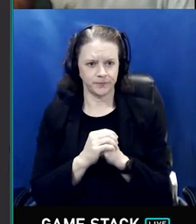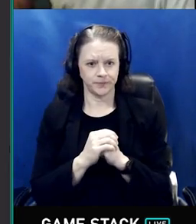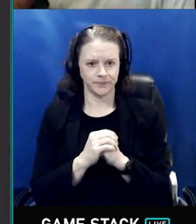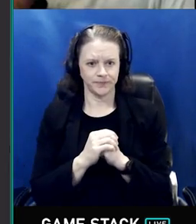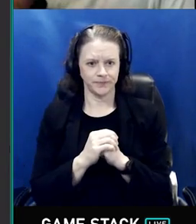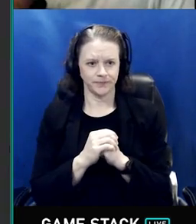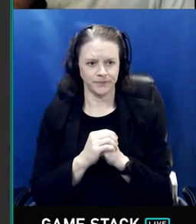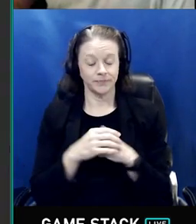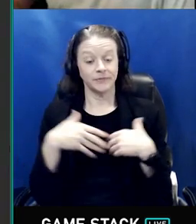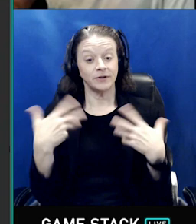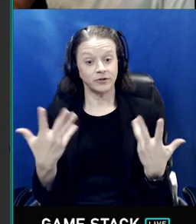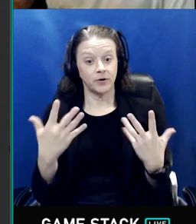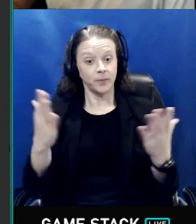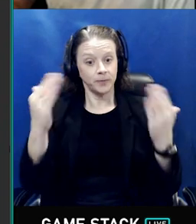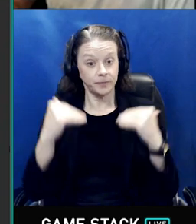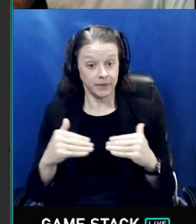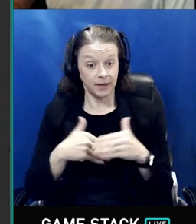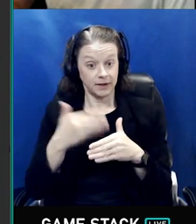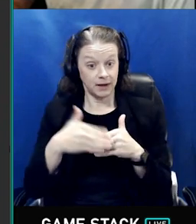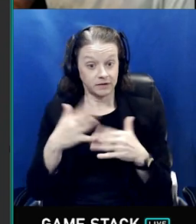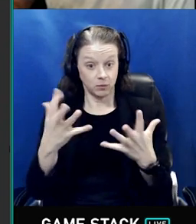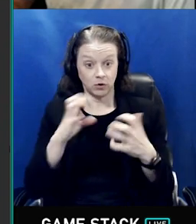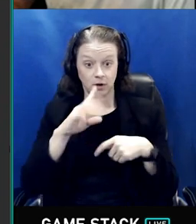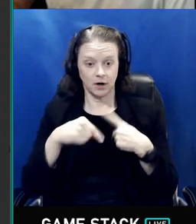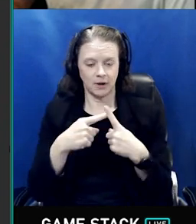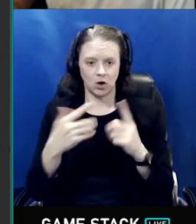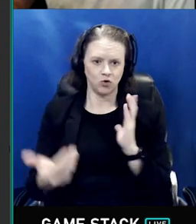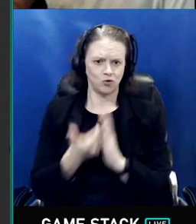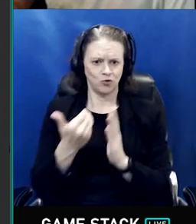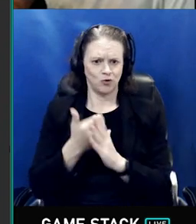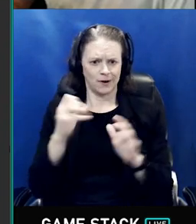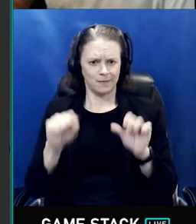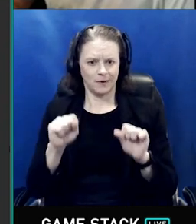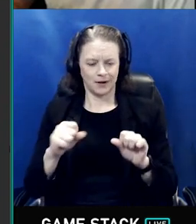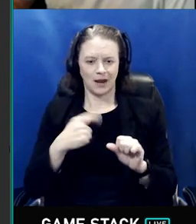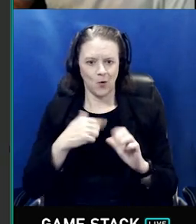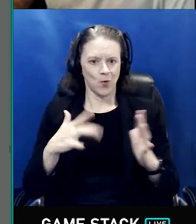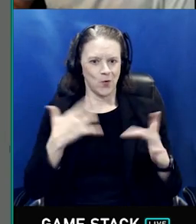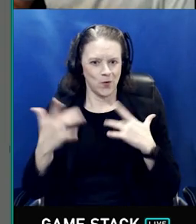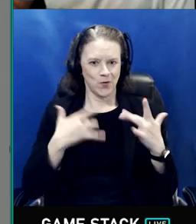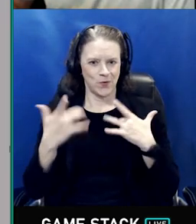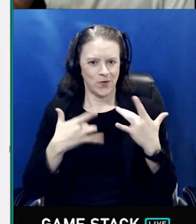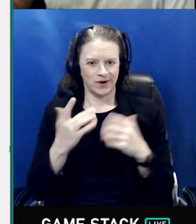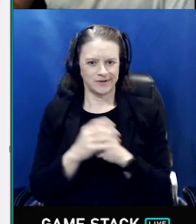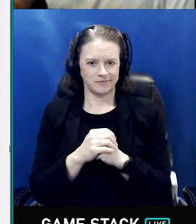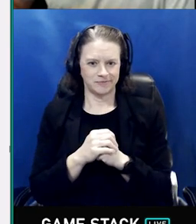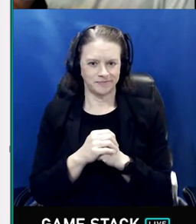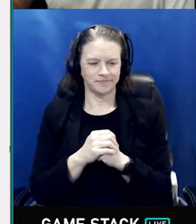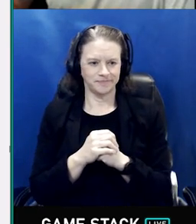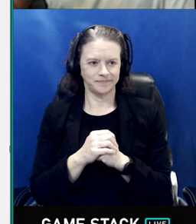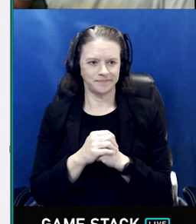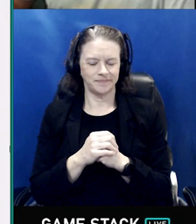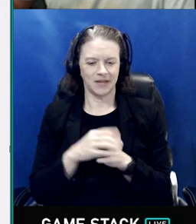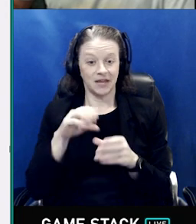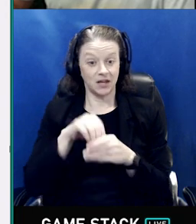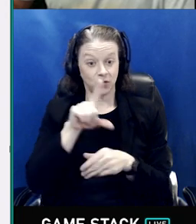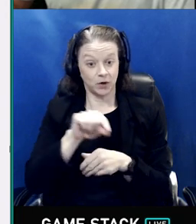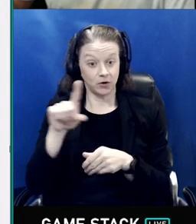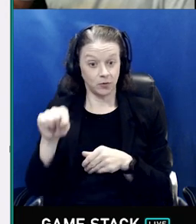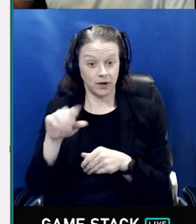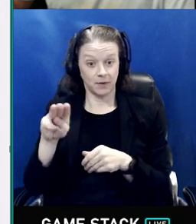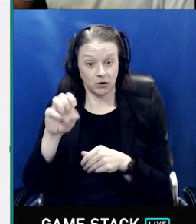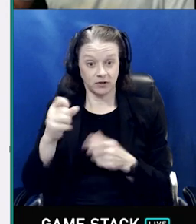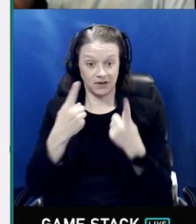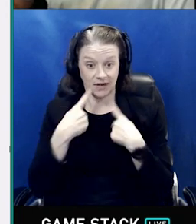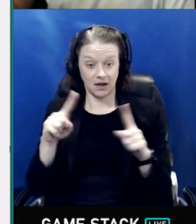So next, I'd like to talk about a great new capability that I'm super excited about. In 2020, Microsoft announced